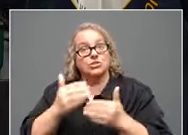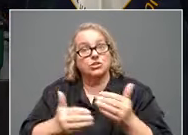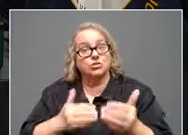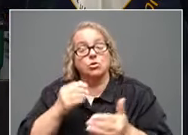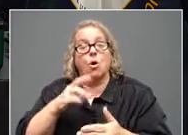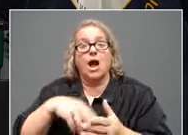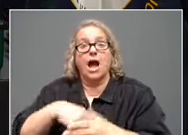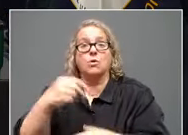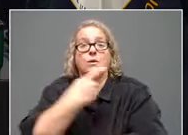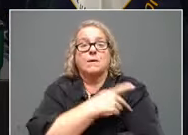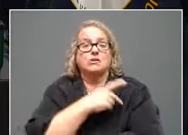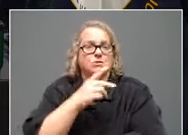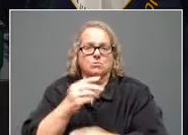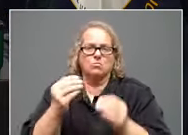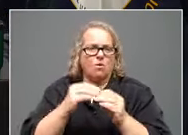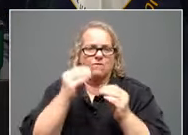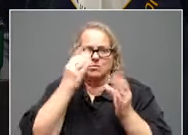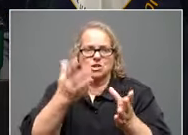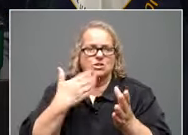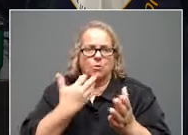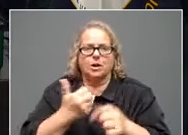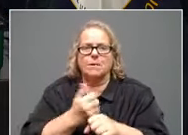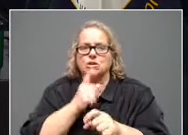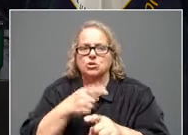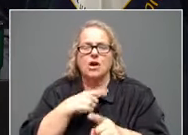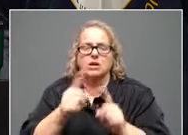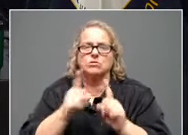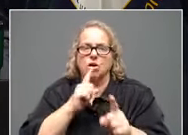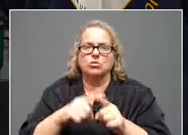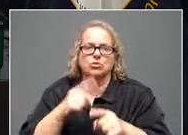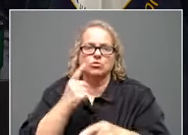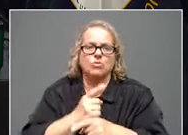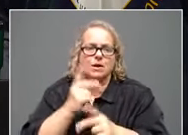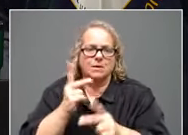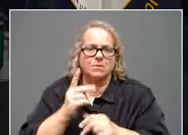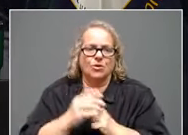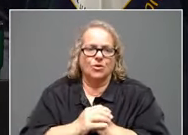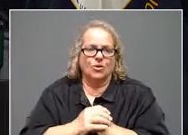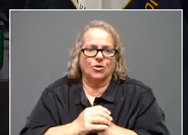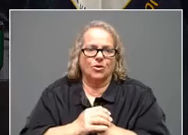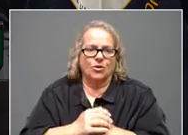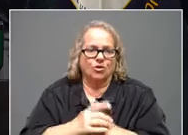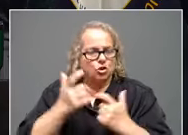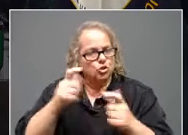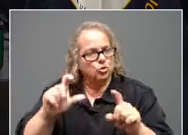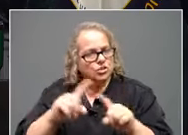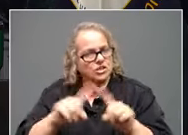But without more information, I want to make sure I talk to them. You know, certainly there's a huge difference if you're